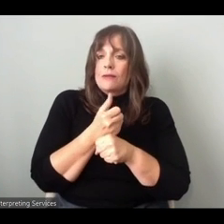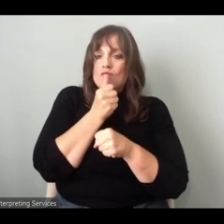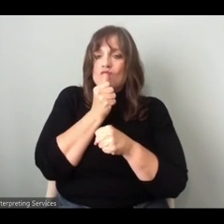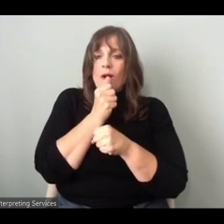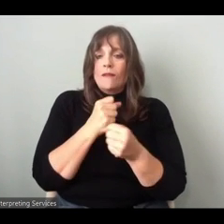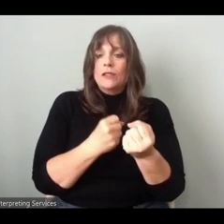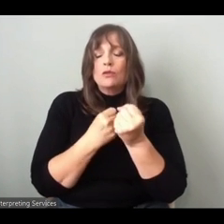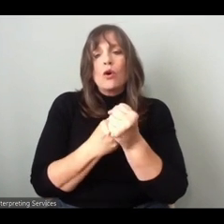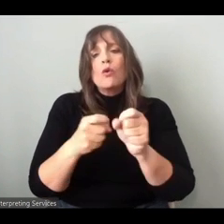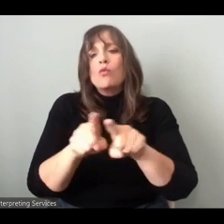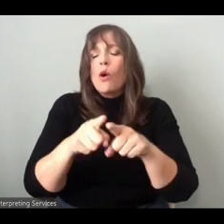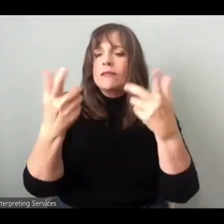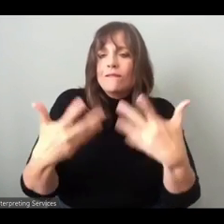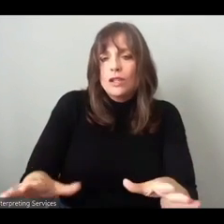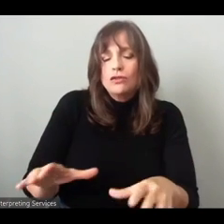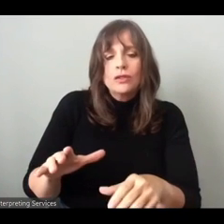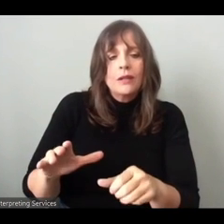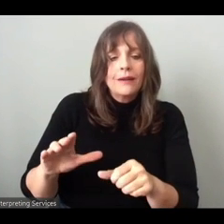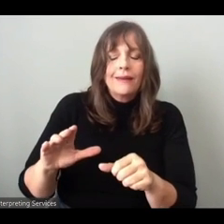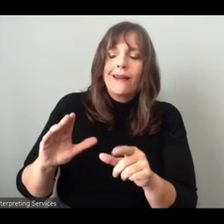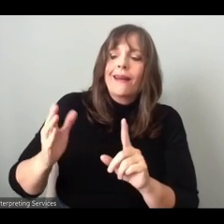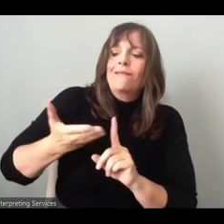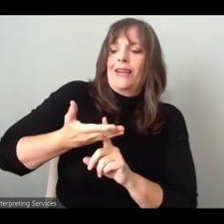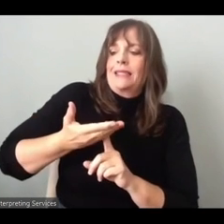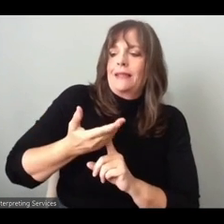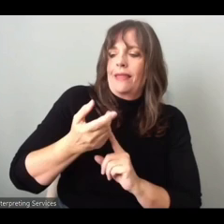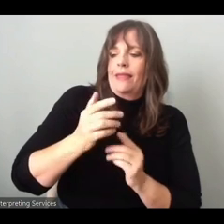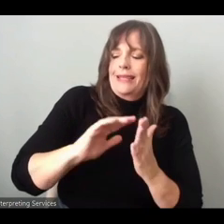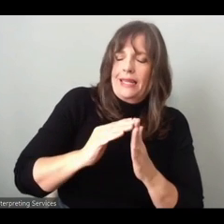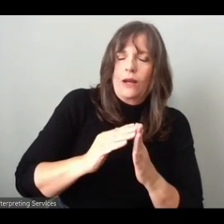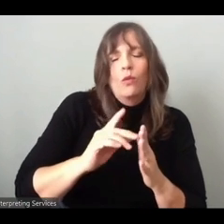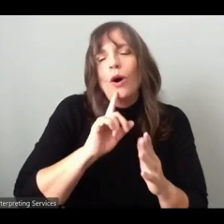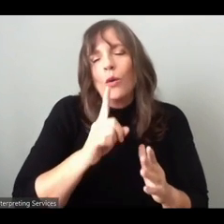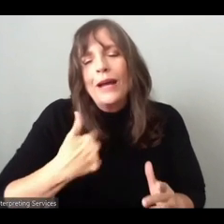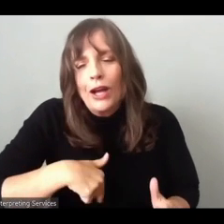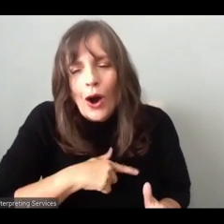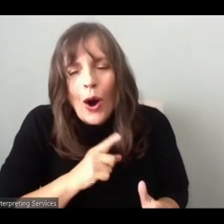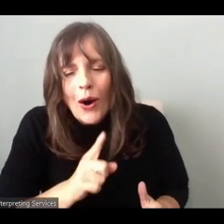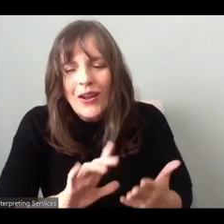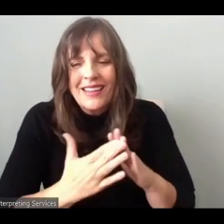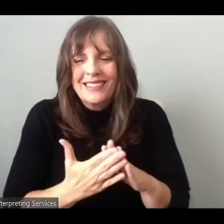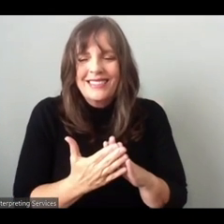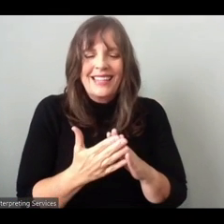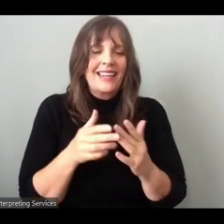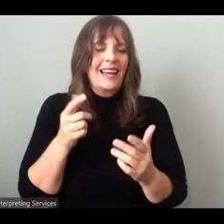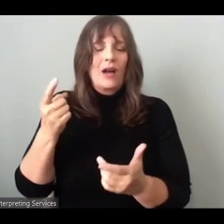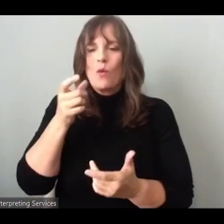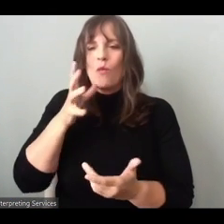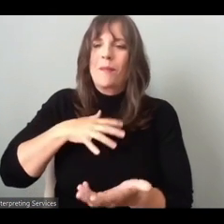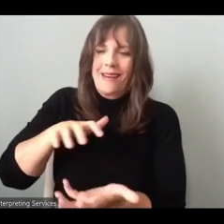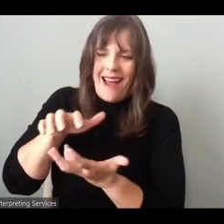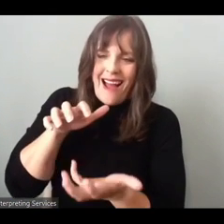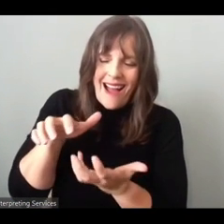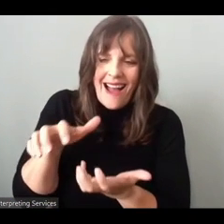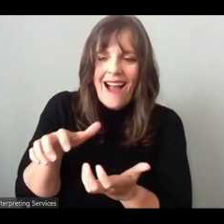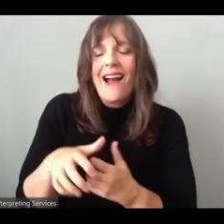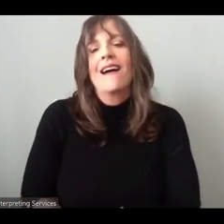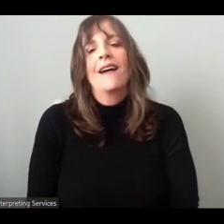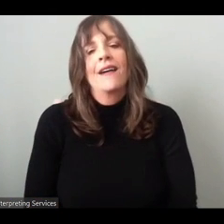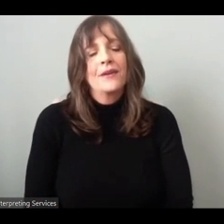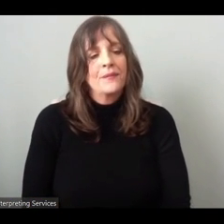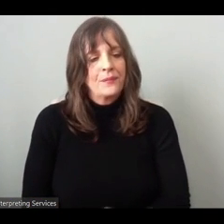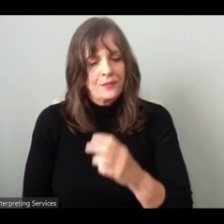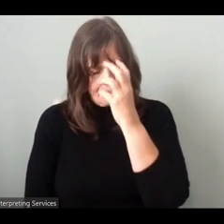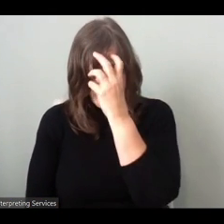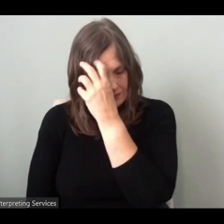city, we are the city. We convinced ourselves to forgive rent for everyone that rents space from us for 2 months. We